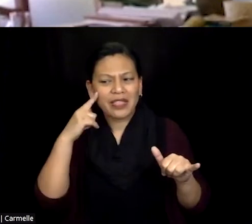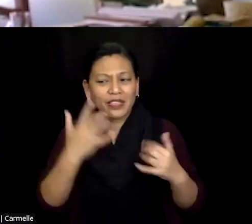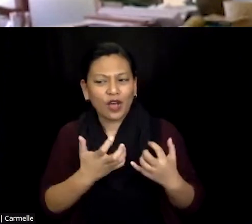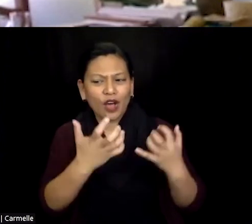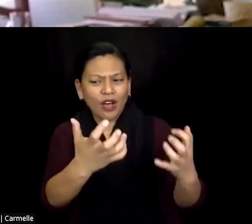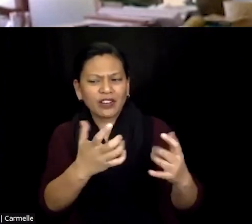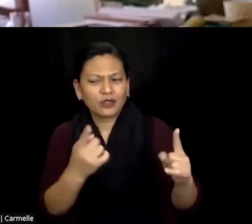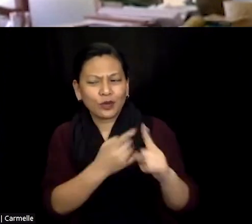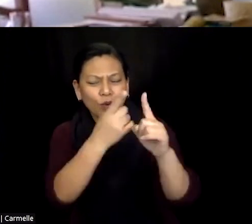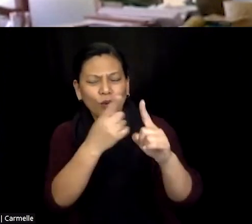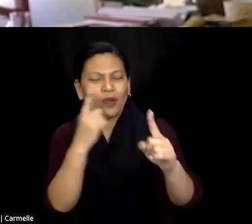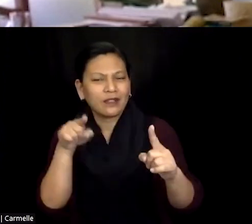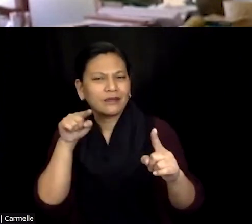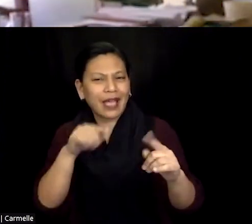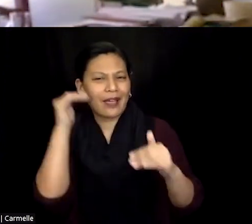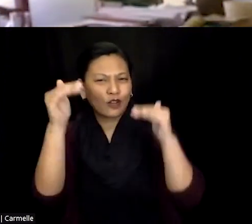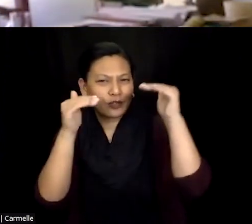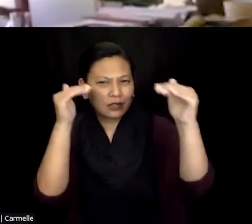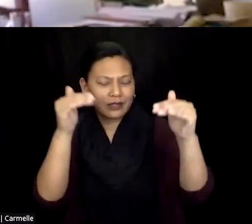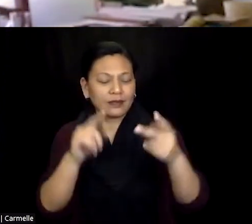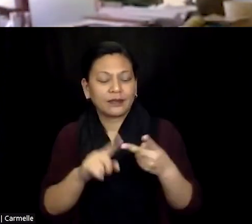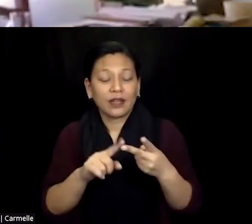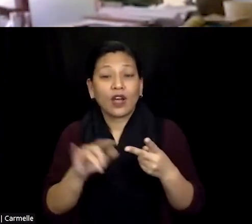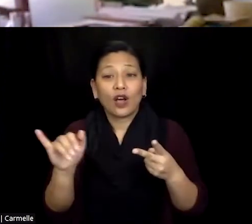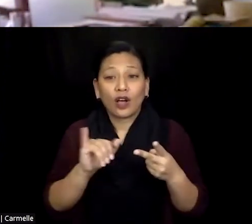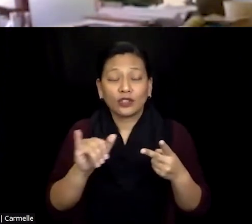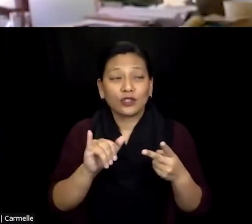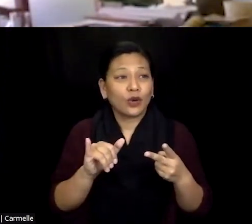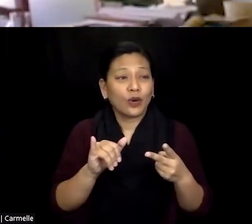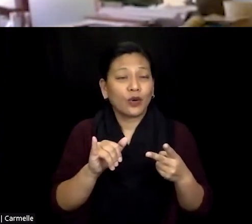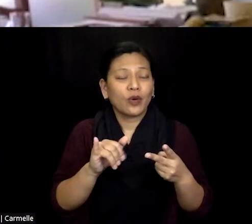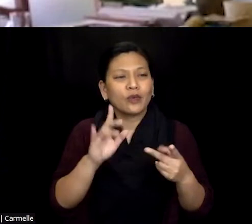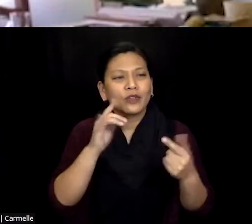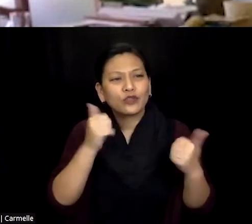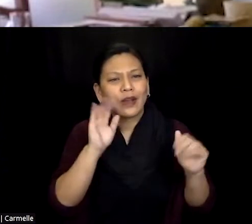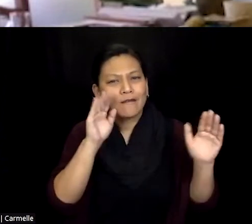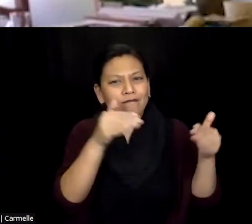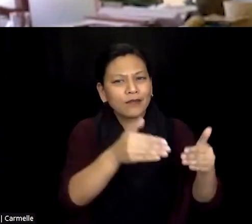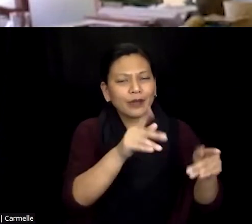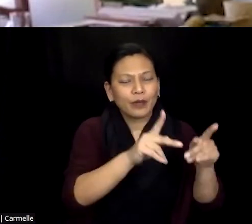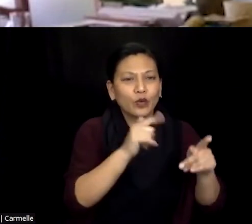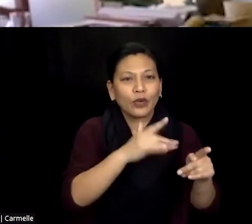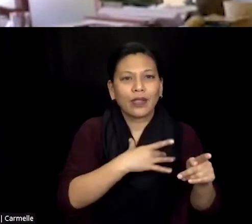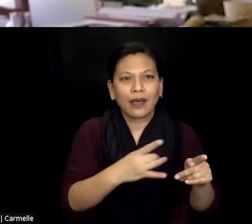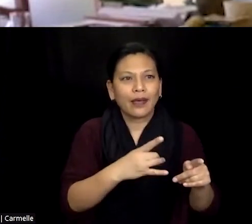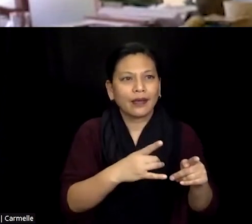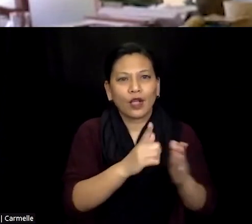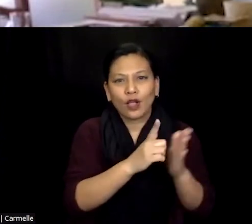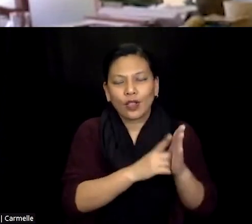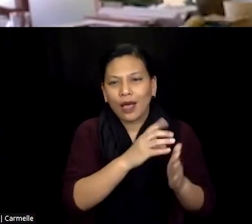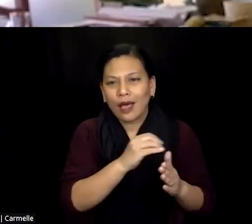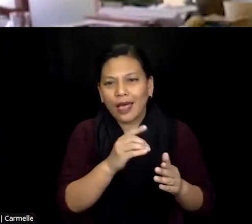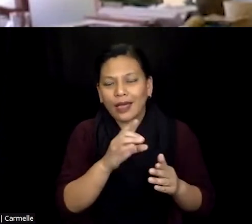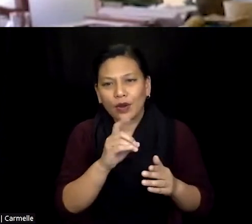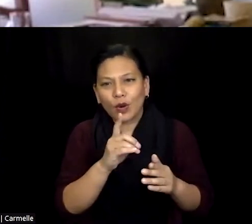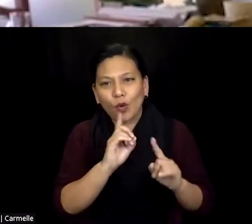like this kind of stuff. Let's see if we can target them. And then we also targeted people who liked Training Day and, you know, Law and Order and that